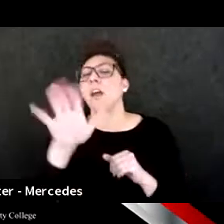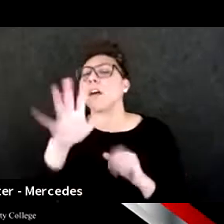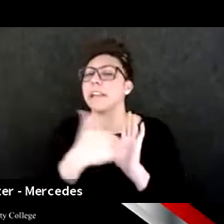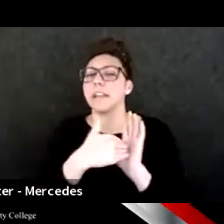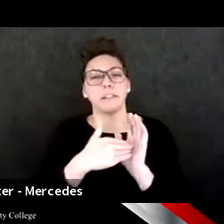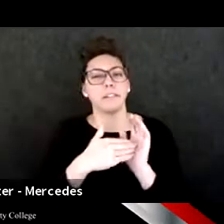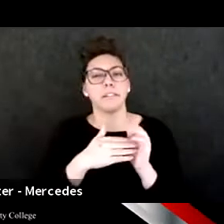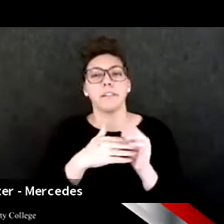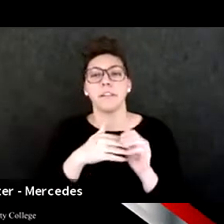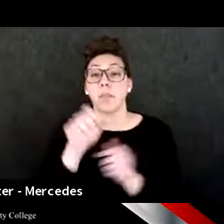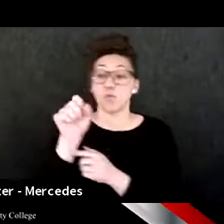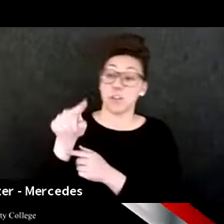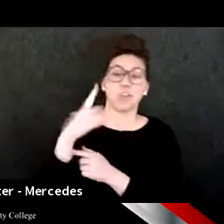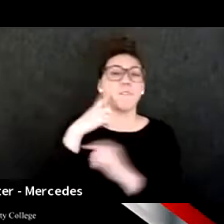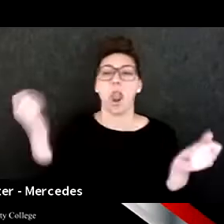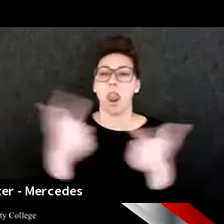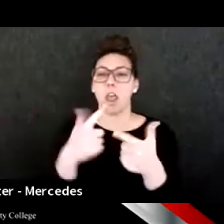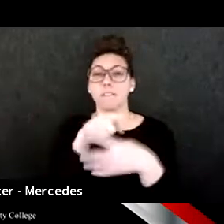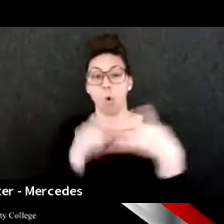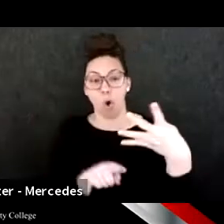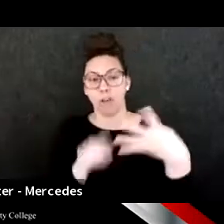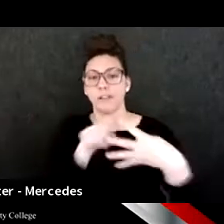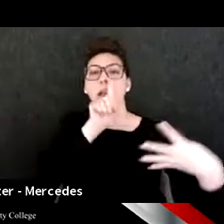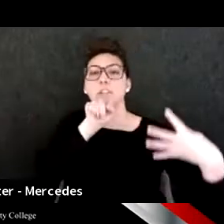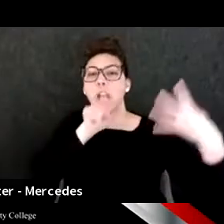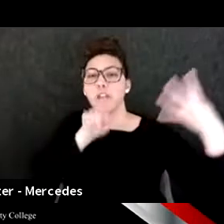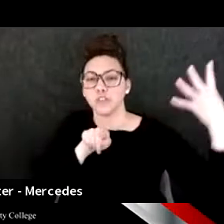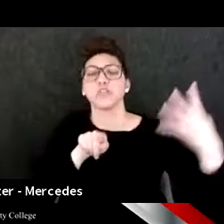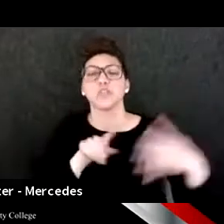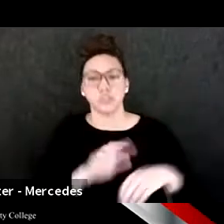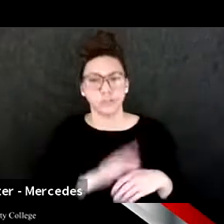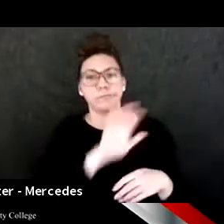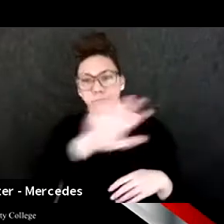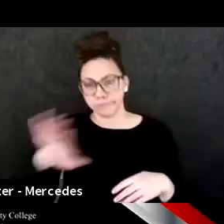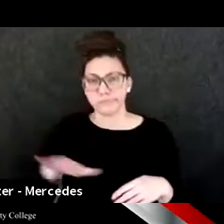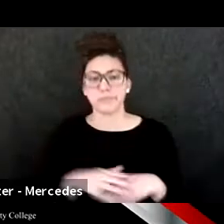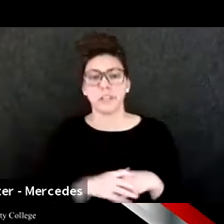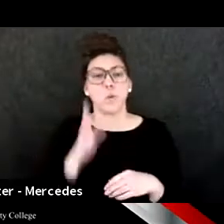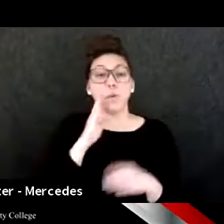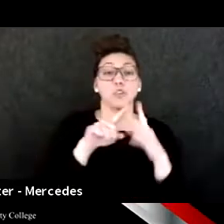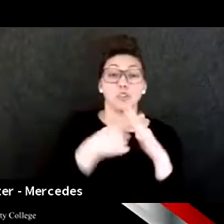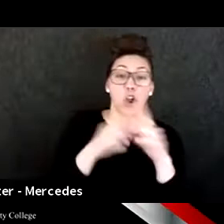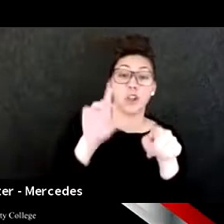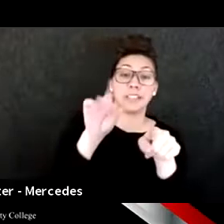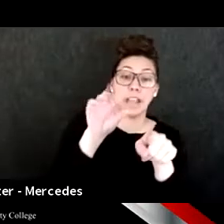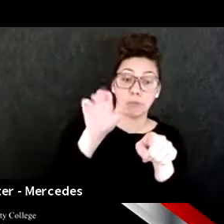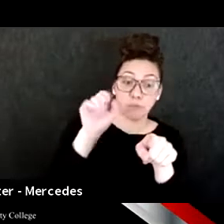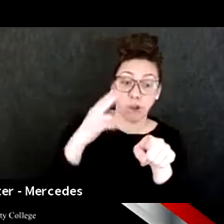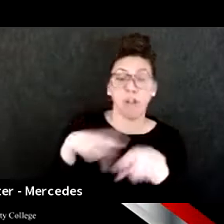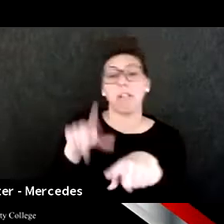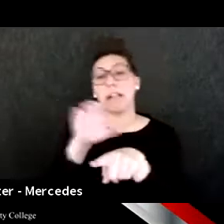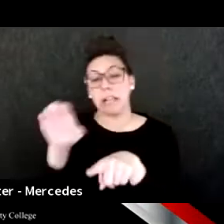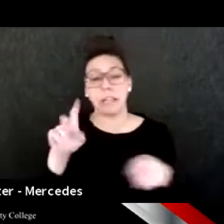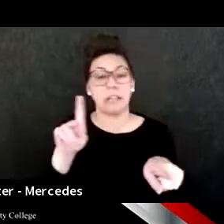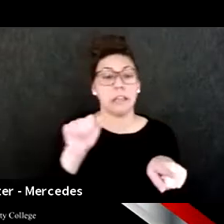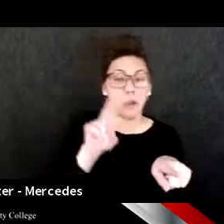to all four of our panelists. And so as we go through, we'll go in the order. We'll go Deborah and then Lee and then Ku